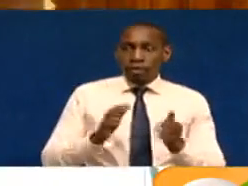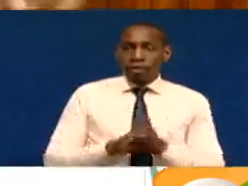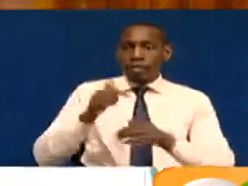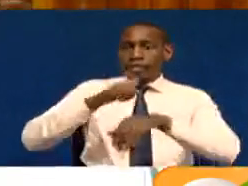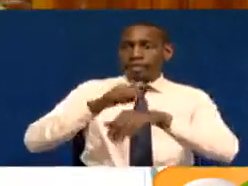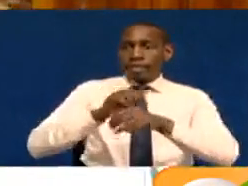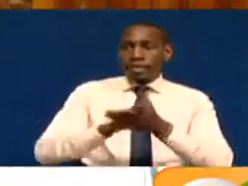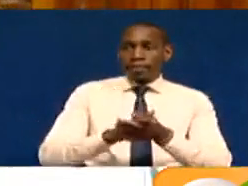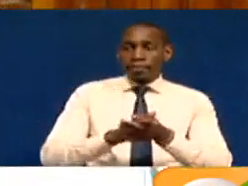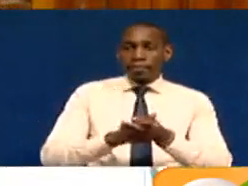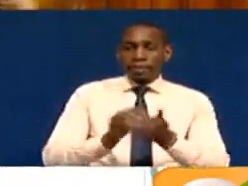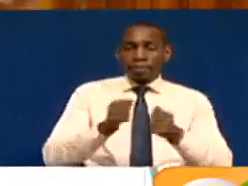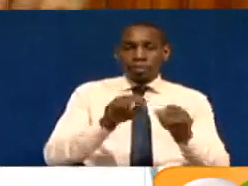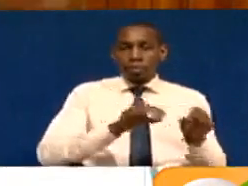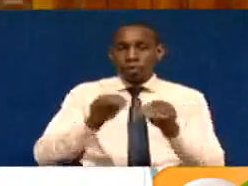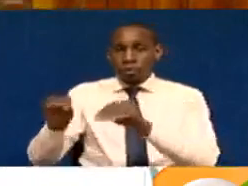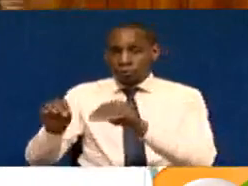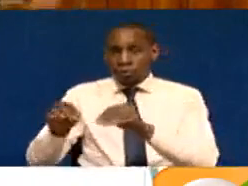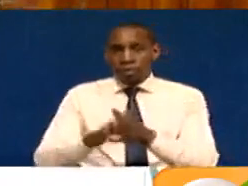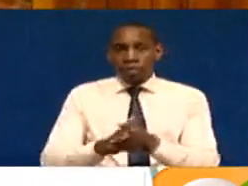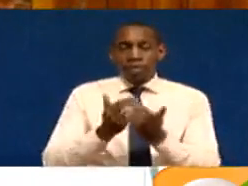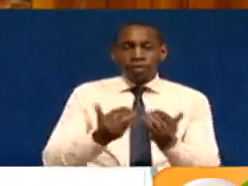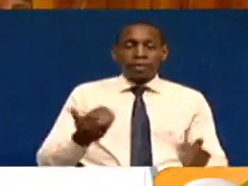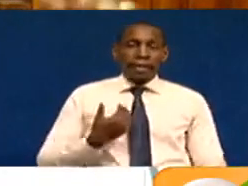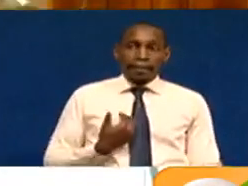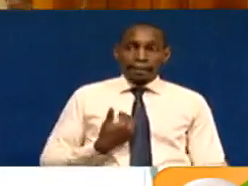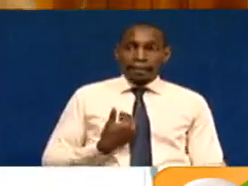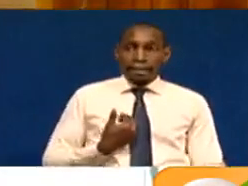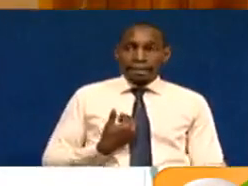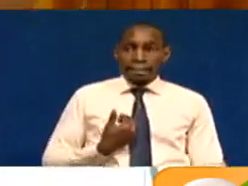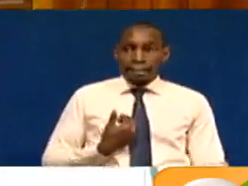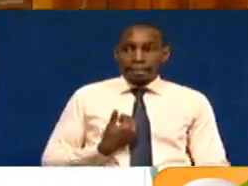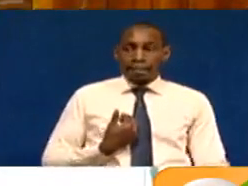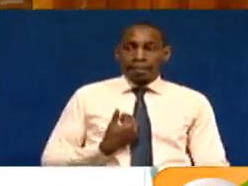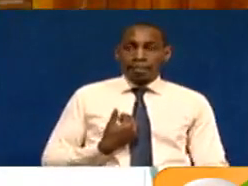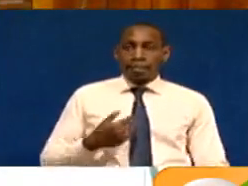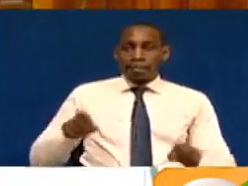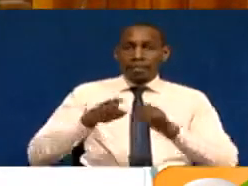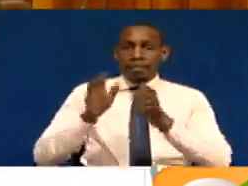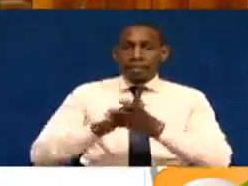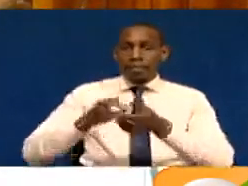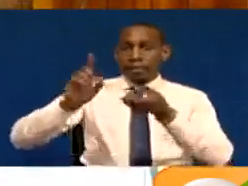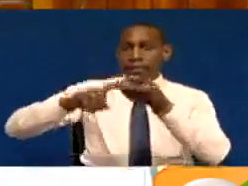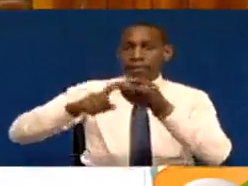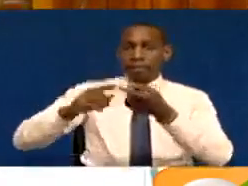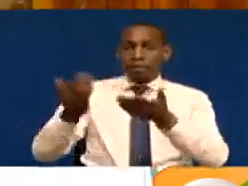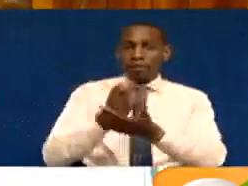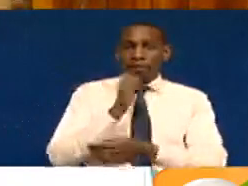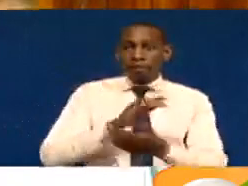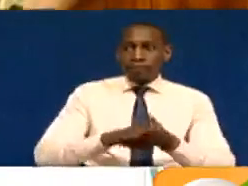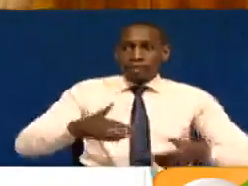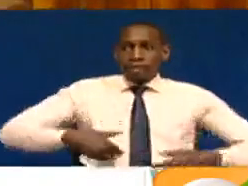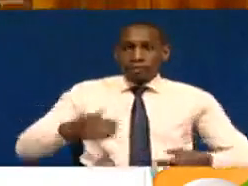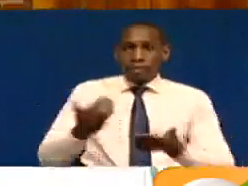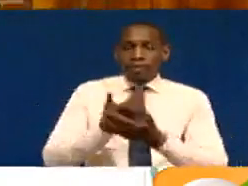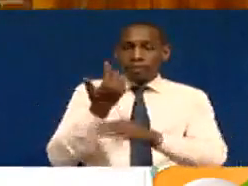during curfew hours na tuko na watoto wadogo. Nyumba tumetolewa hata viju mabati vinaenda. Vijana